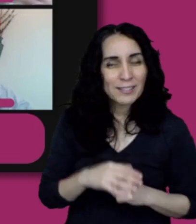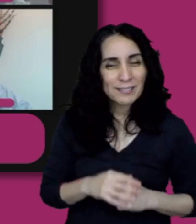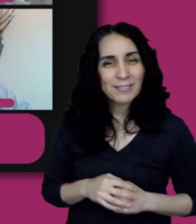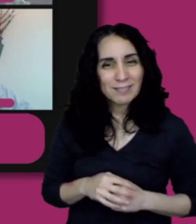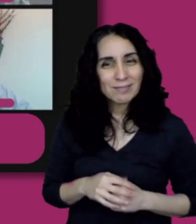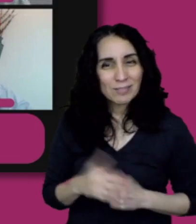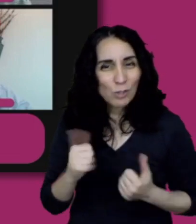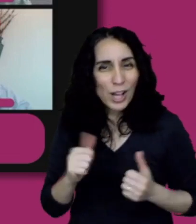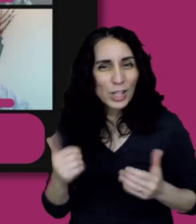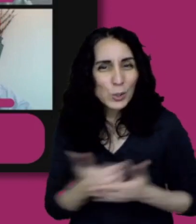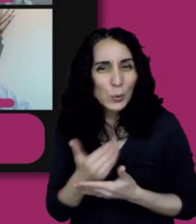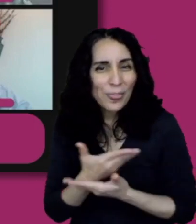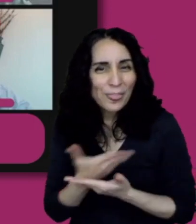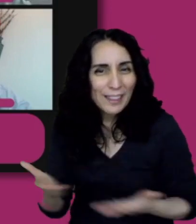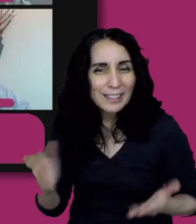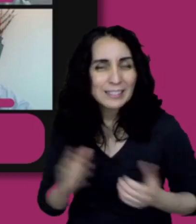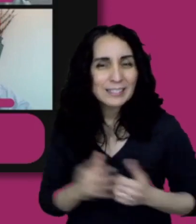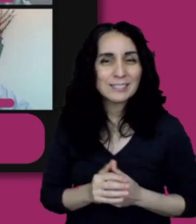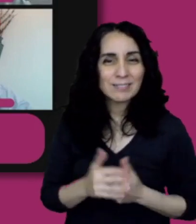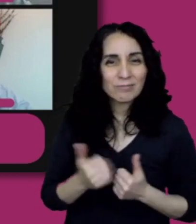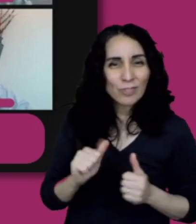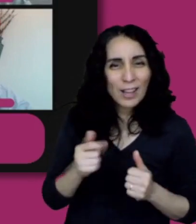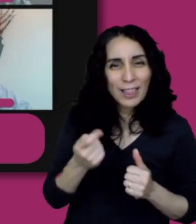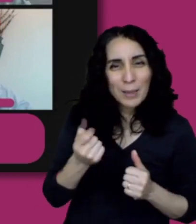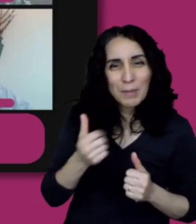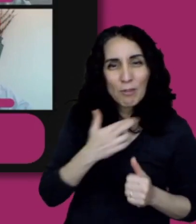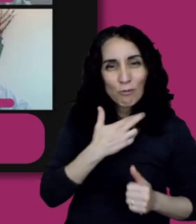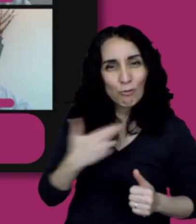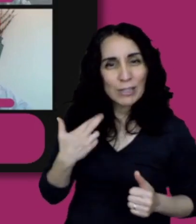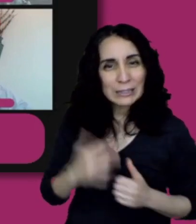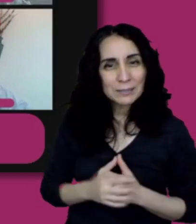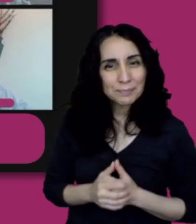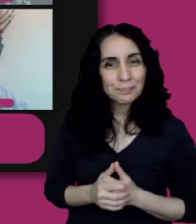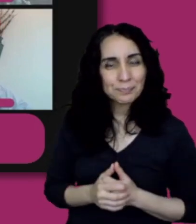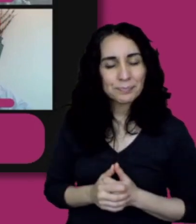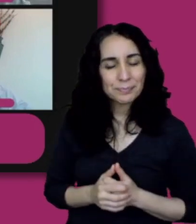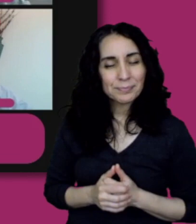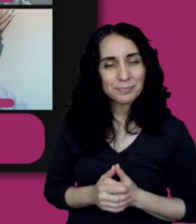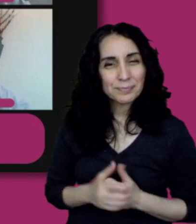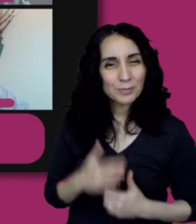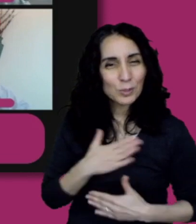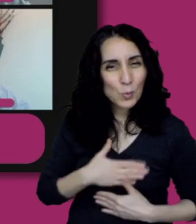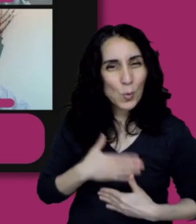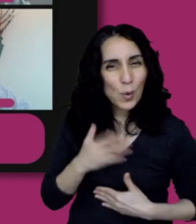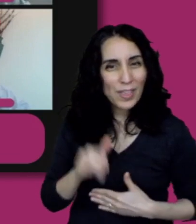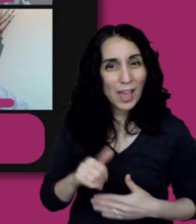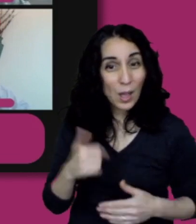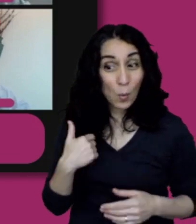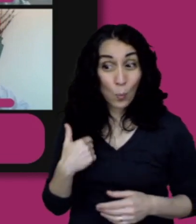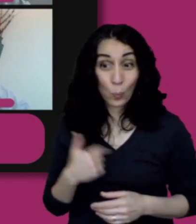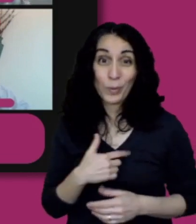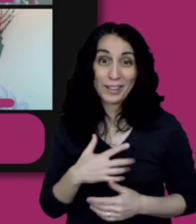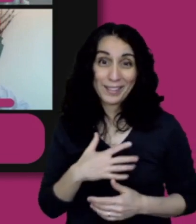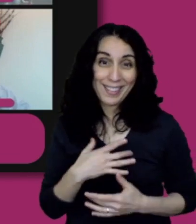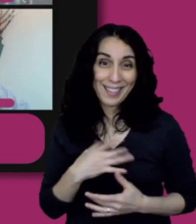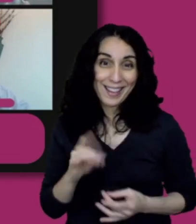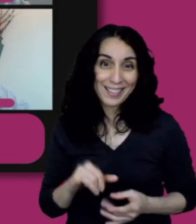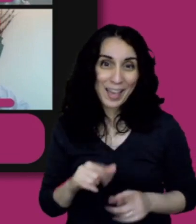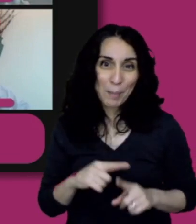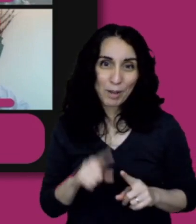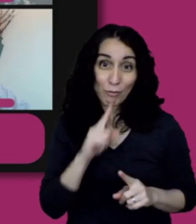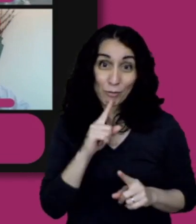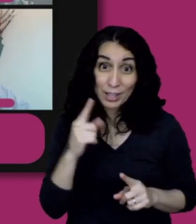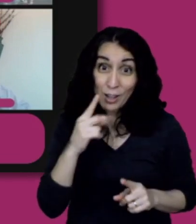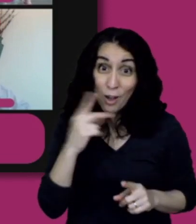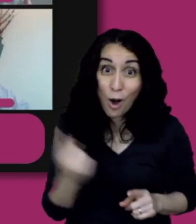and trying new things and taking a little bit of risk. And so I think we like